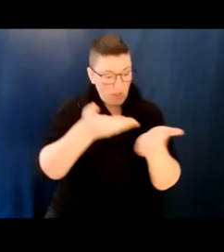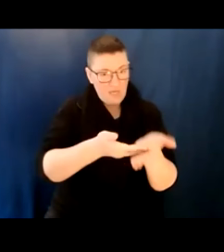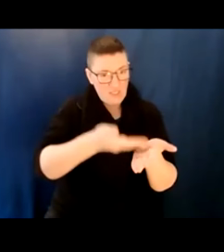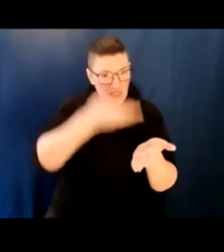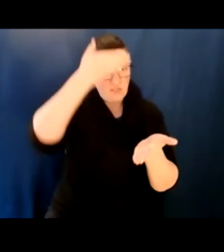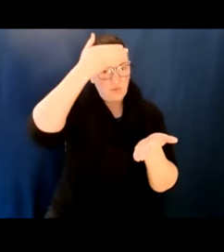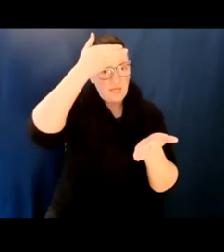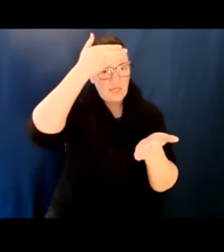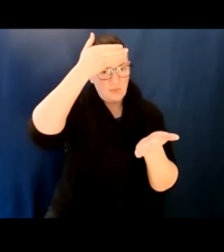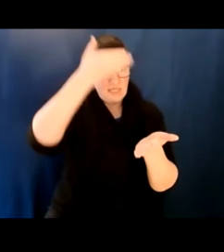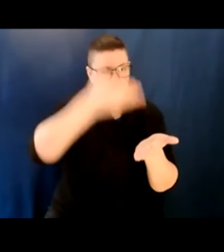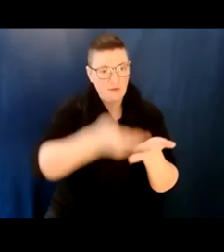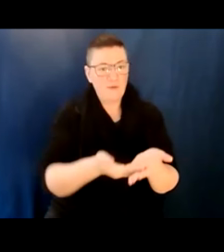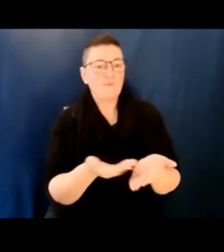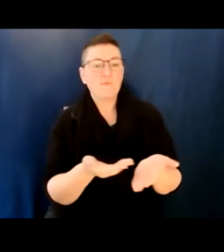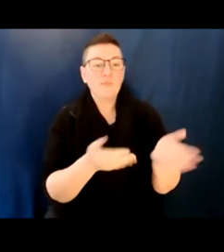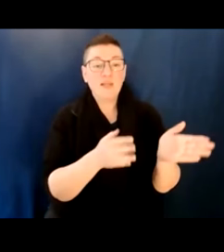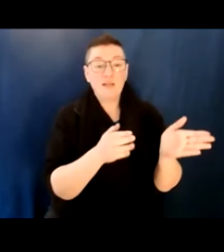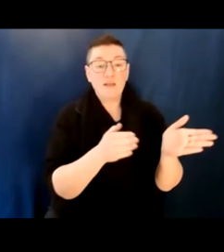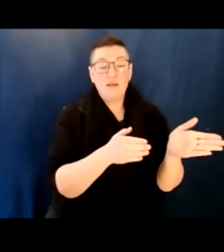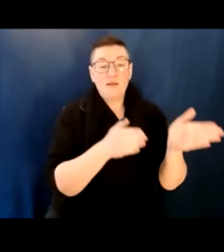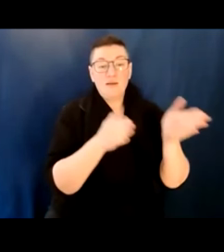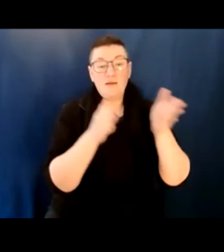from one location into a container.